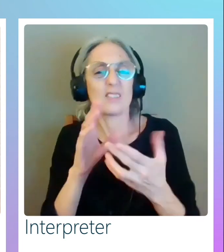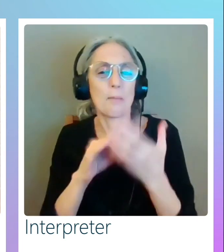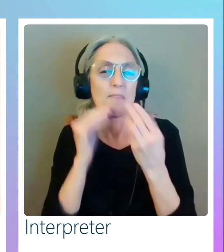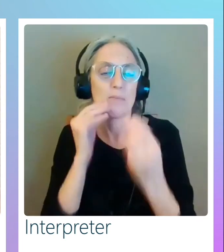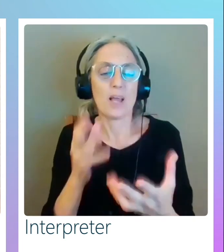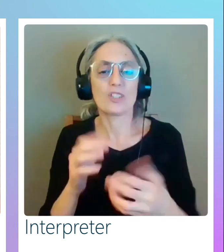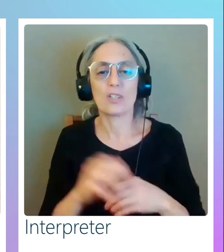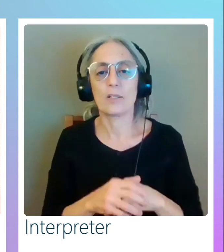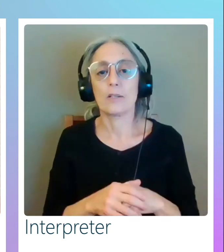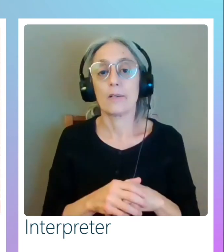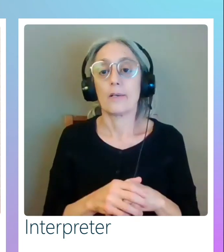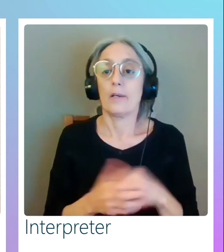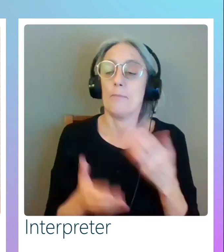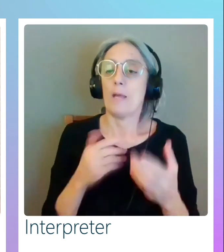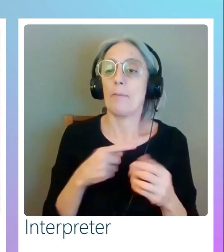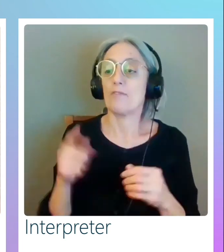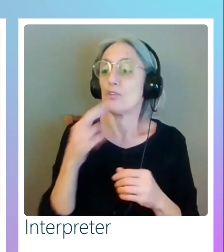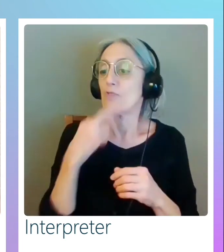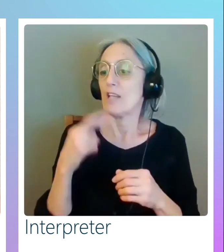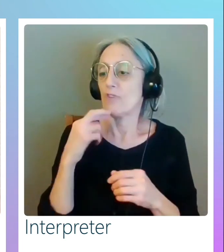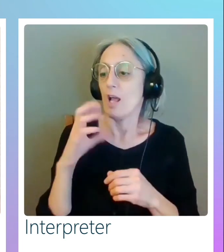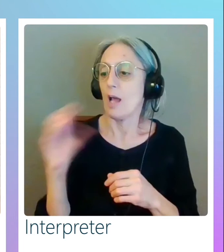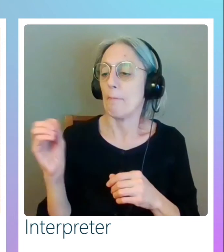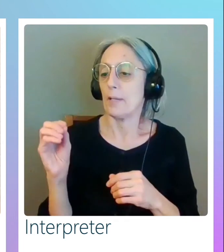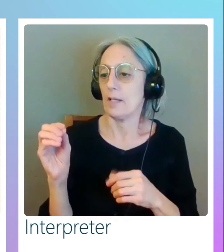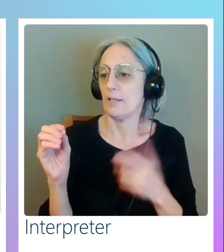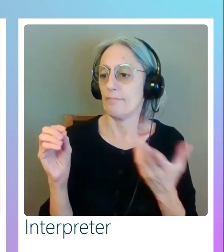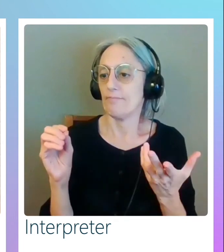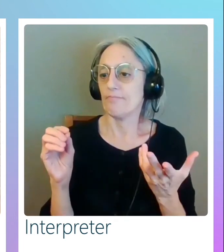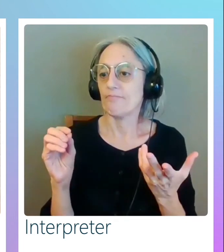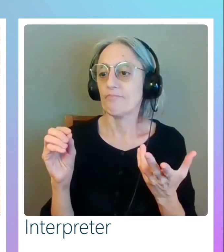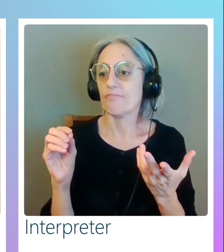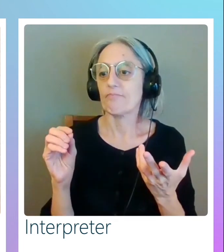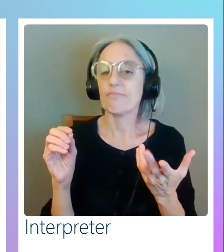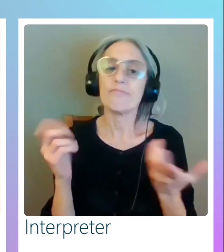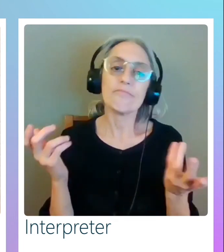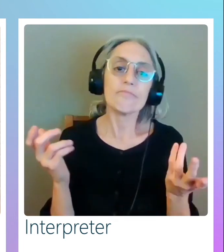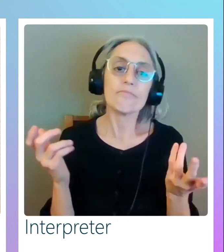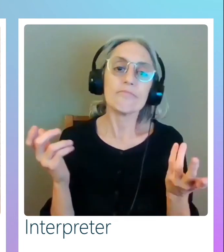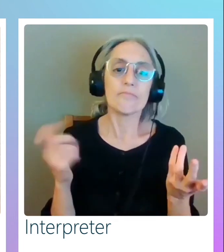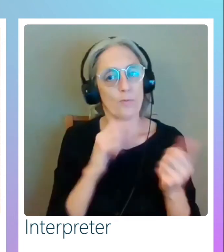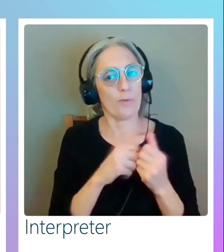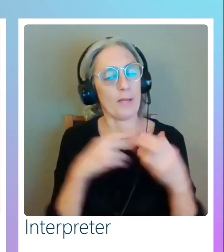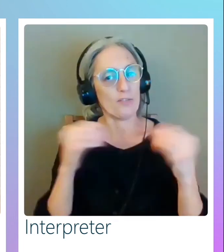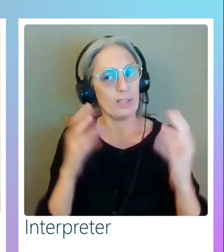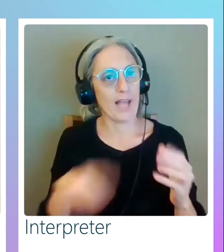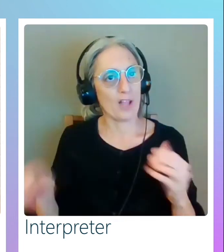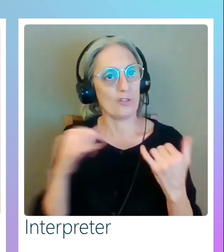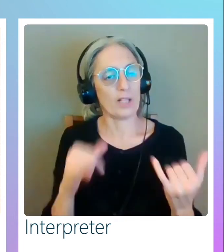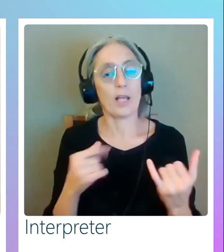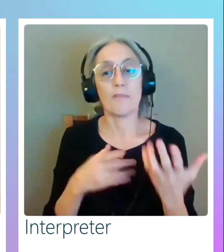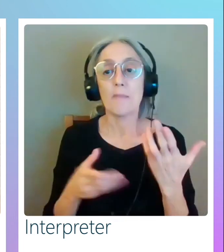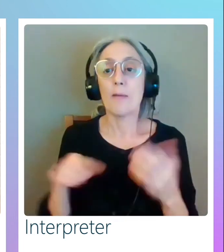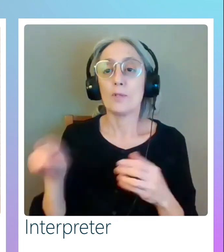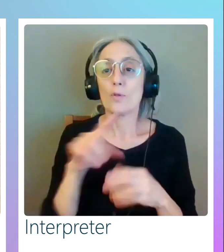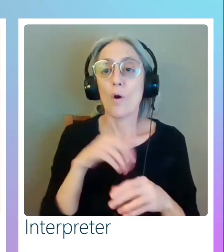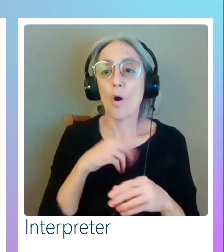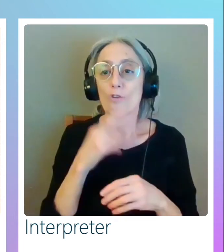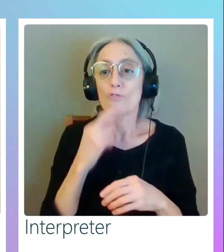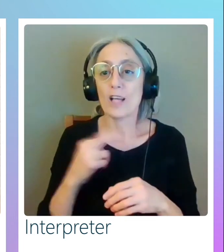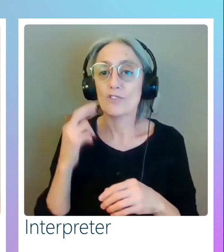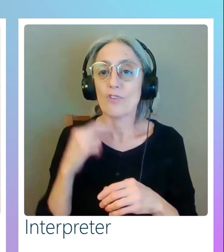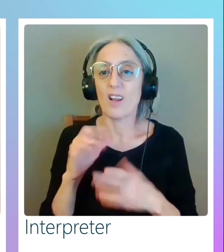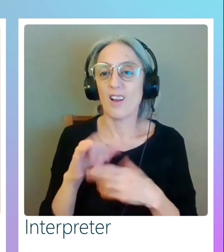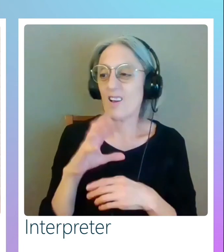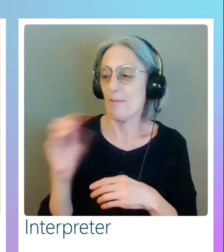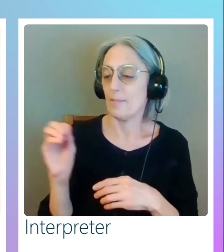Restaurants, if you're a restaurant company, because I know I spoke to a lot of retailers today. If you're a restaurant company, the best pasta you've ever had in